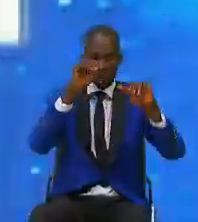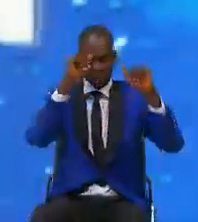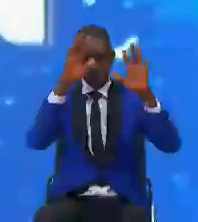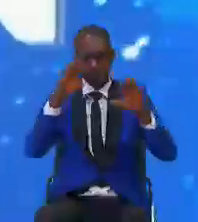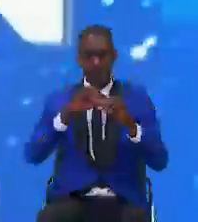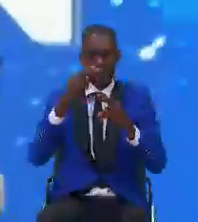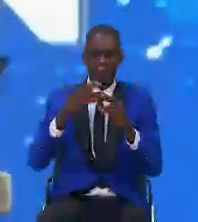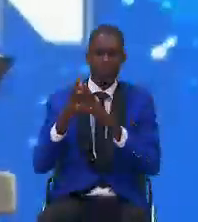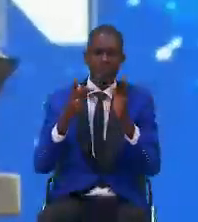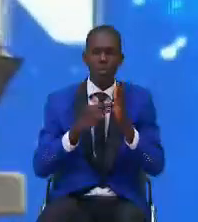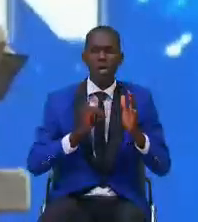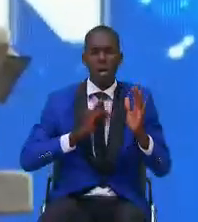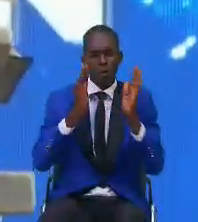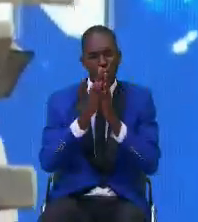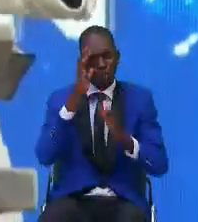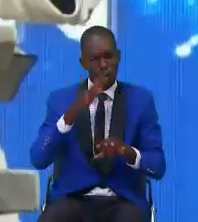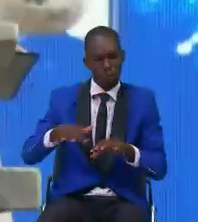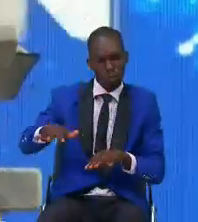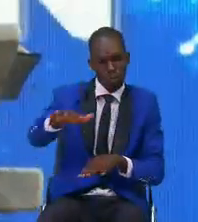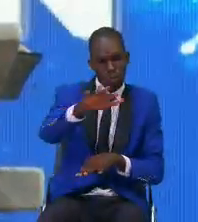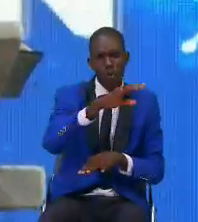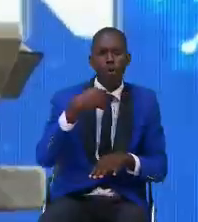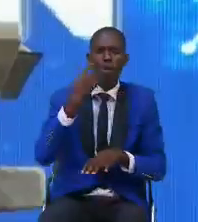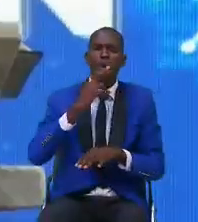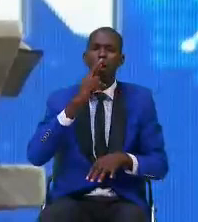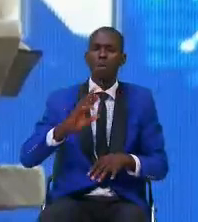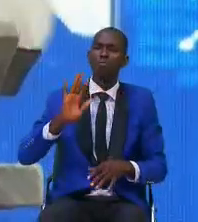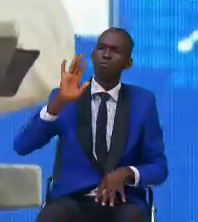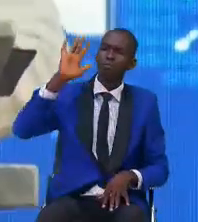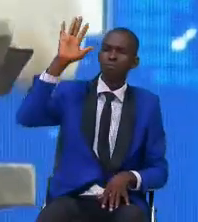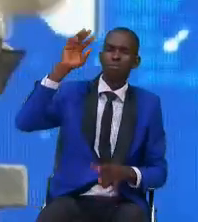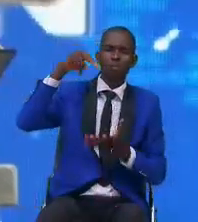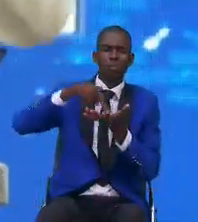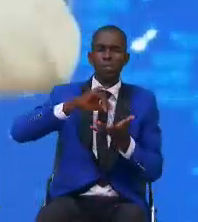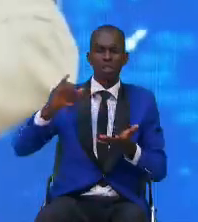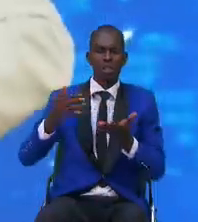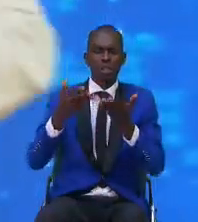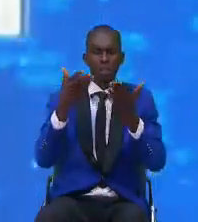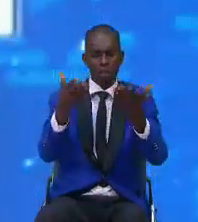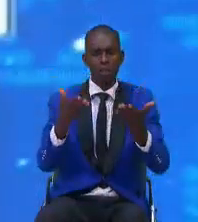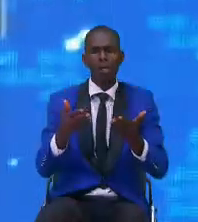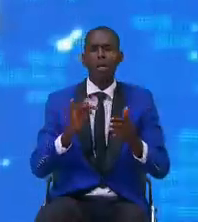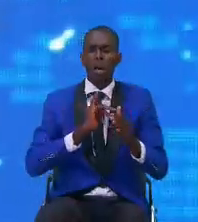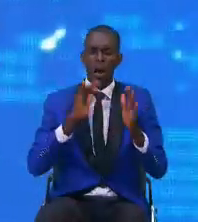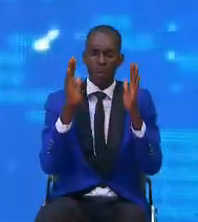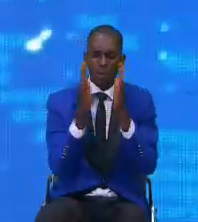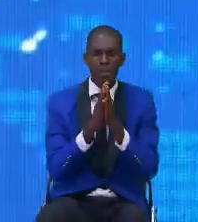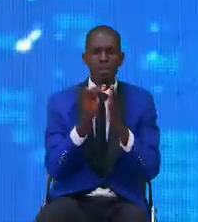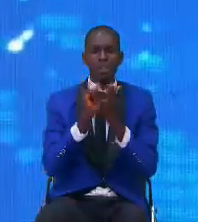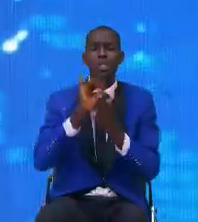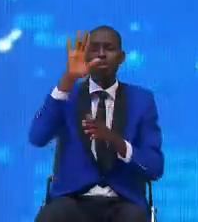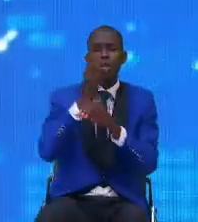the name of Jesus, I pray for all these who are standing here and every other place. I pray that